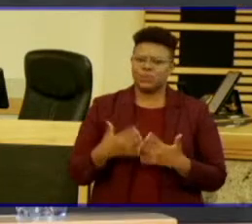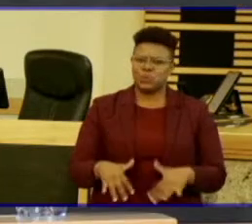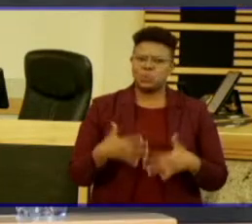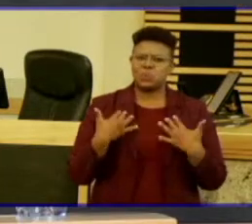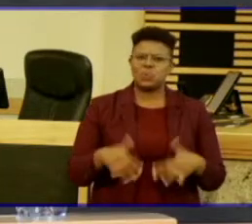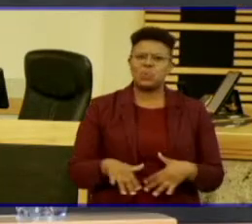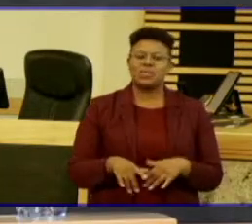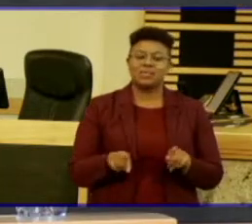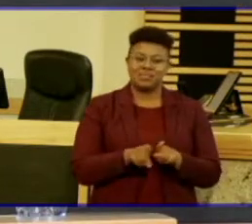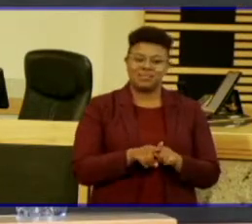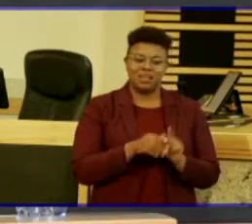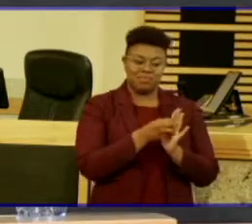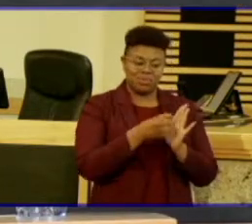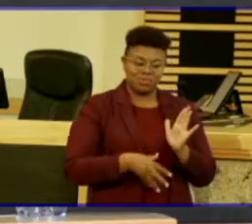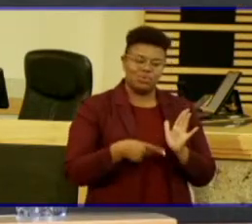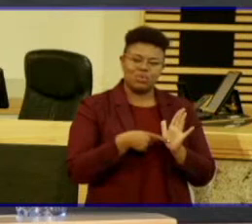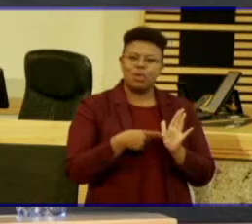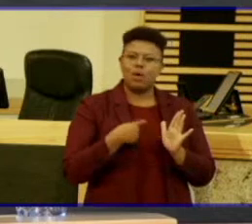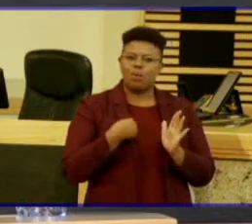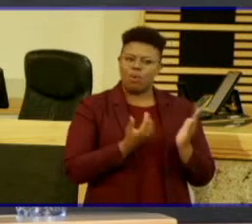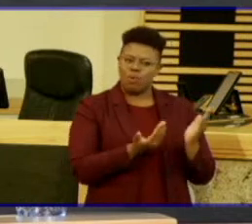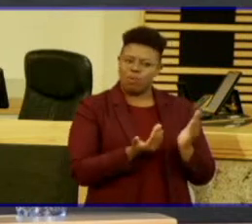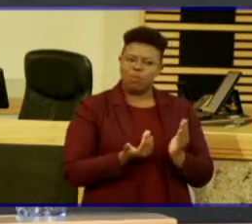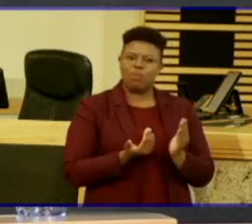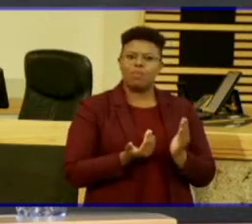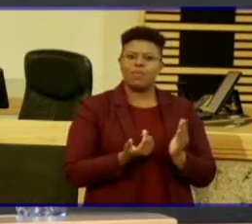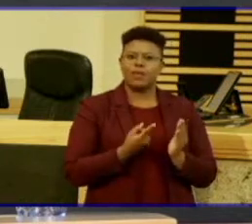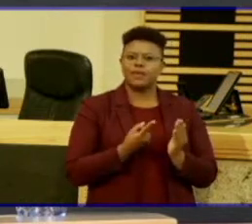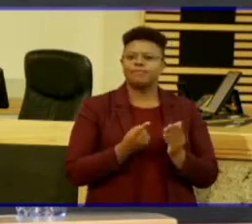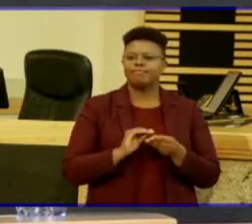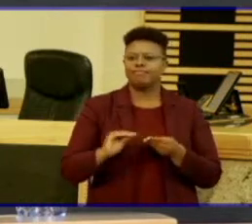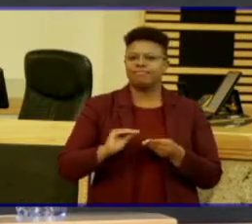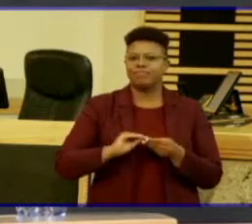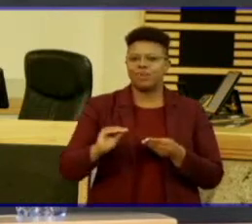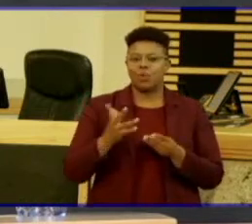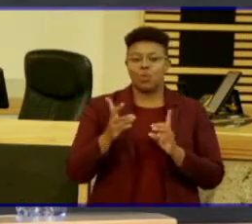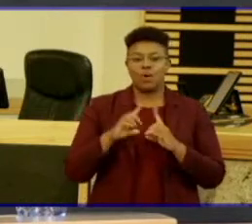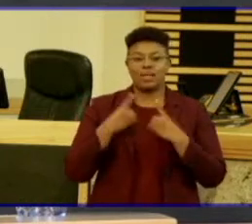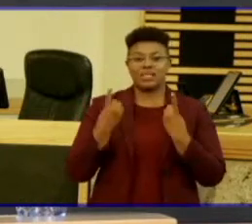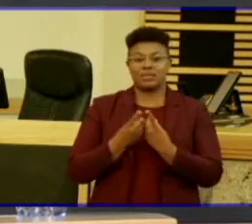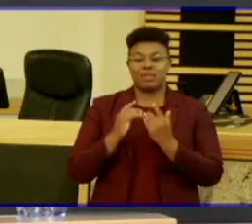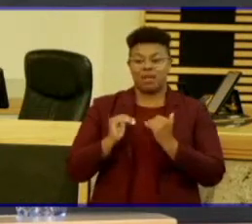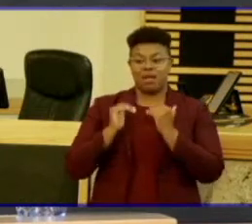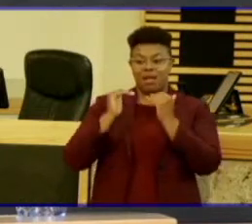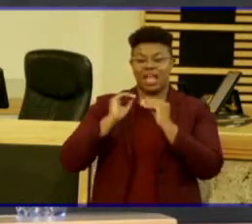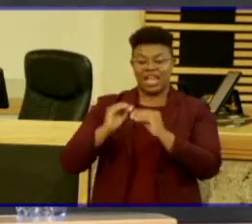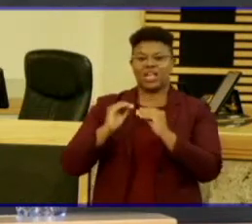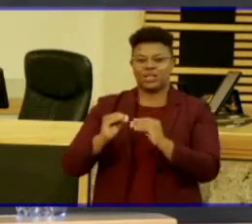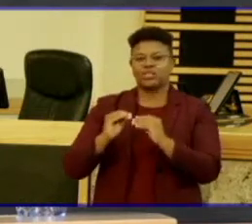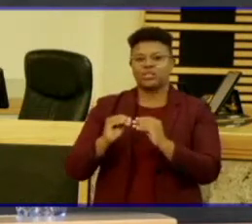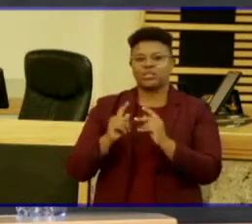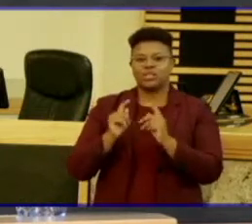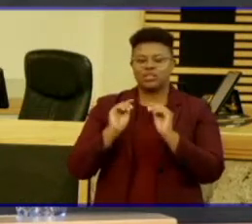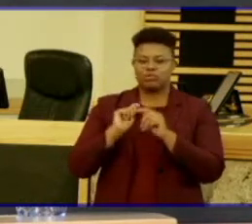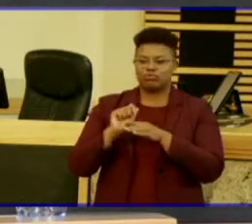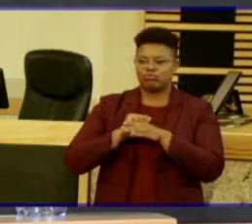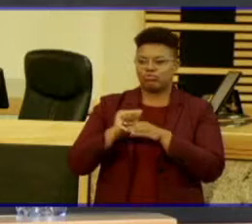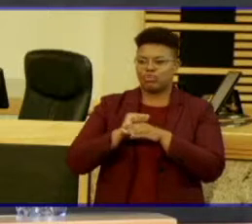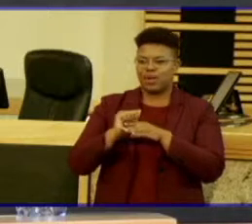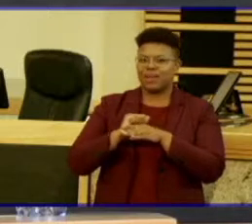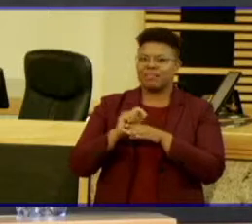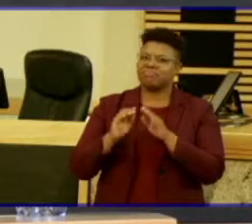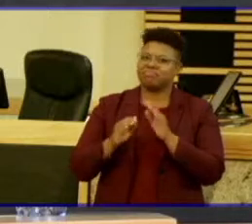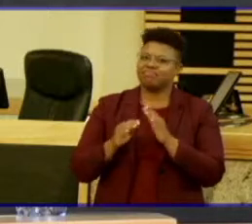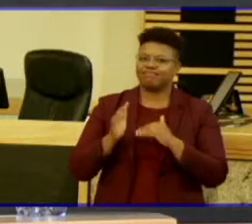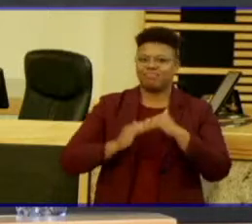and students, we welcome the investment in student accommodation by the Department of Higher Education and Training that saw building of a